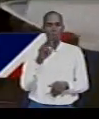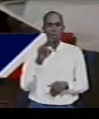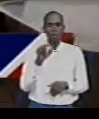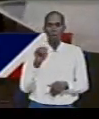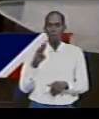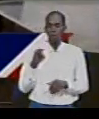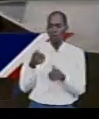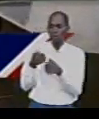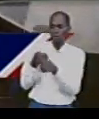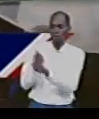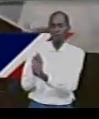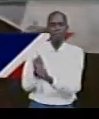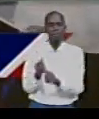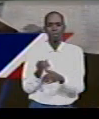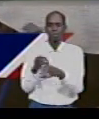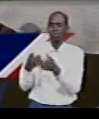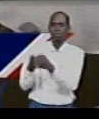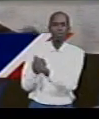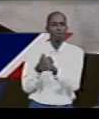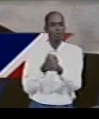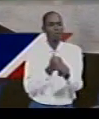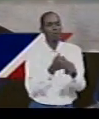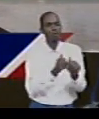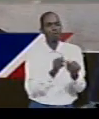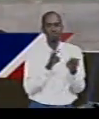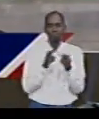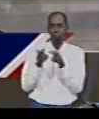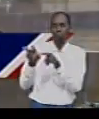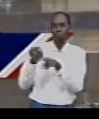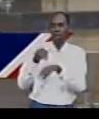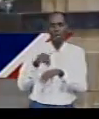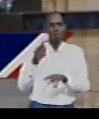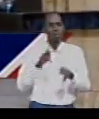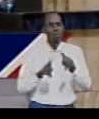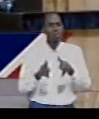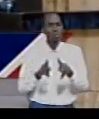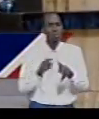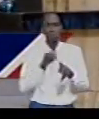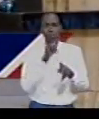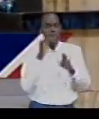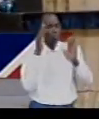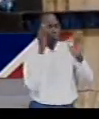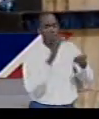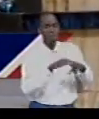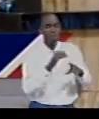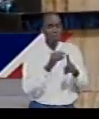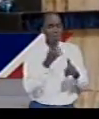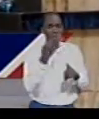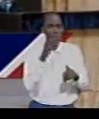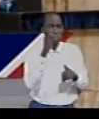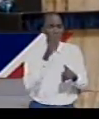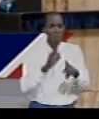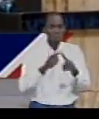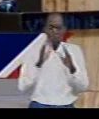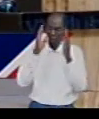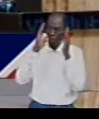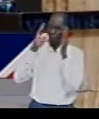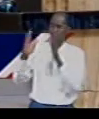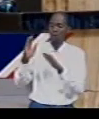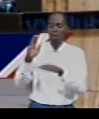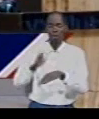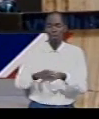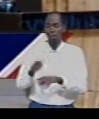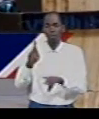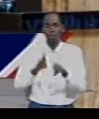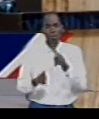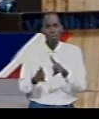they followed emulation, looking at people, not looking at the Word of God, looking at people, not looking unto Jesus,